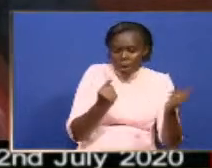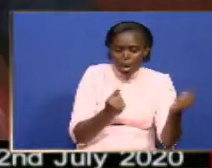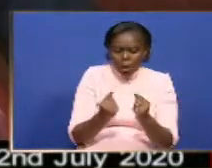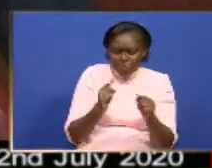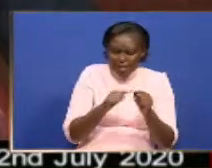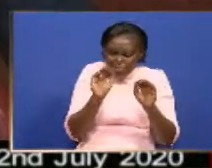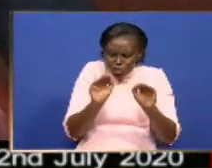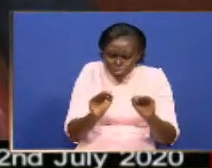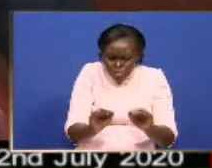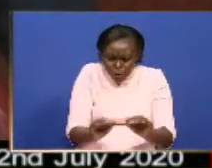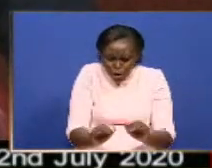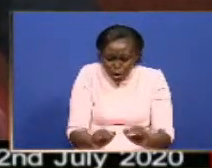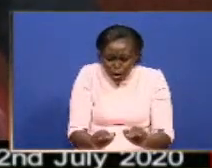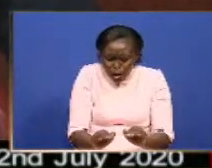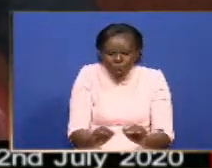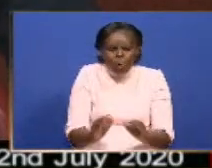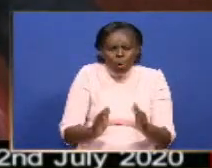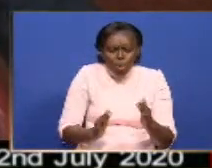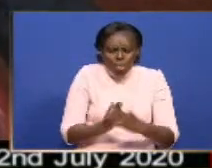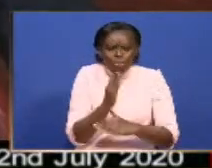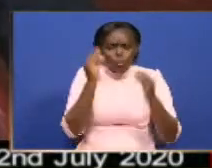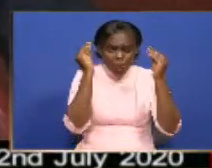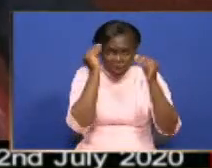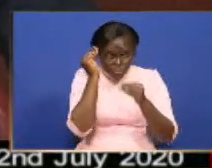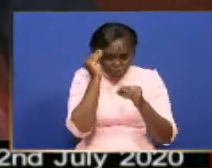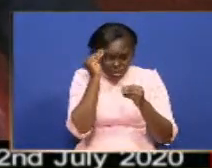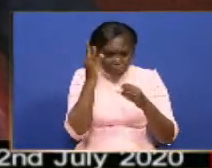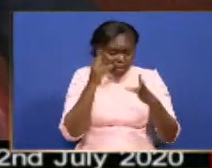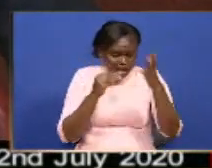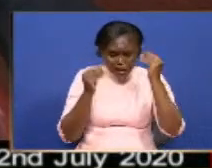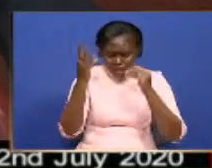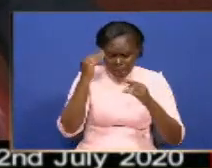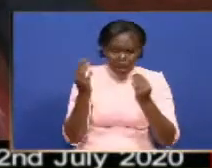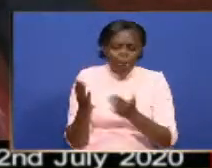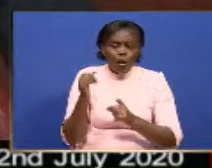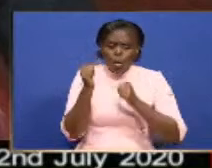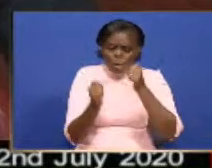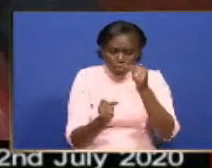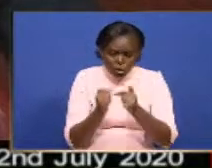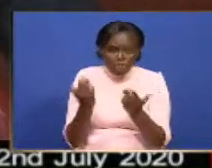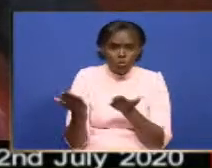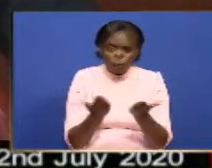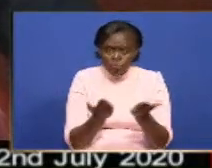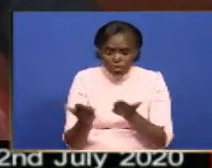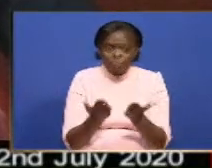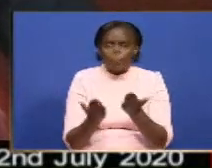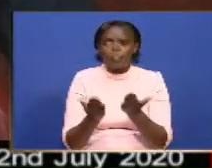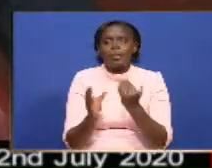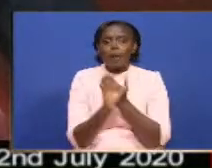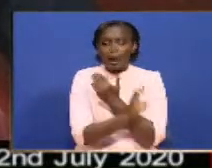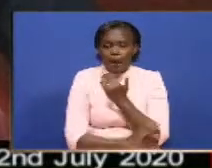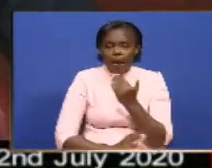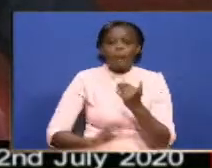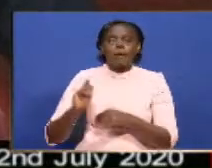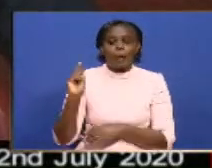toddlers, go through the education system, continue to offer services to this country,